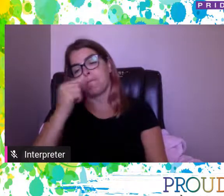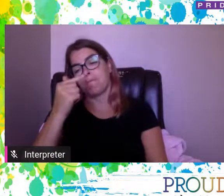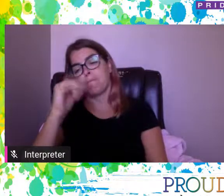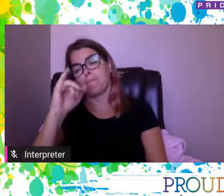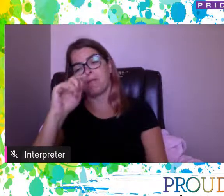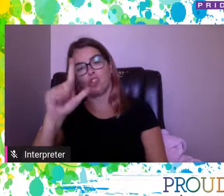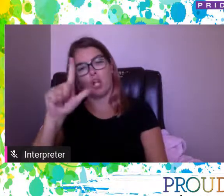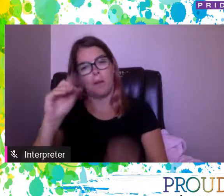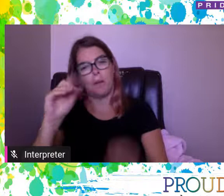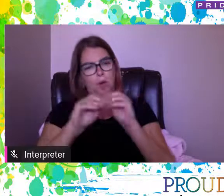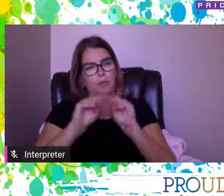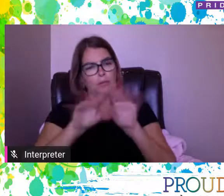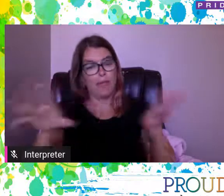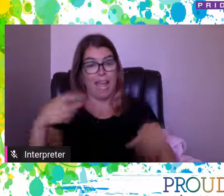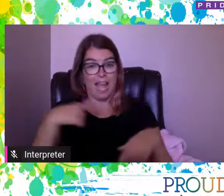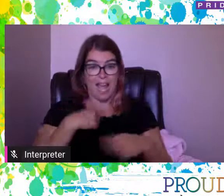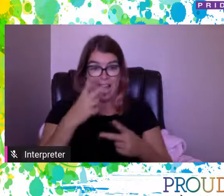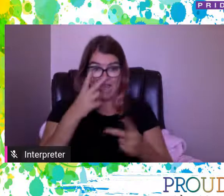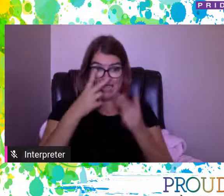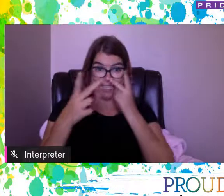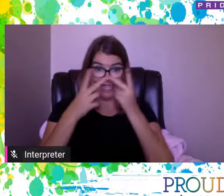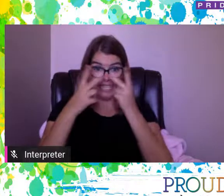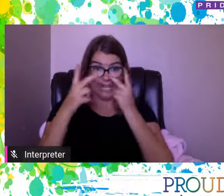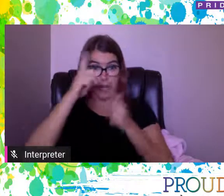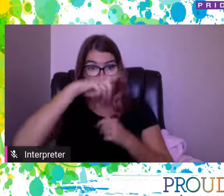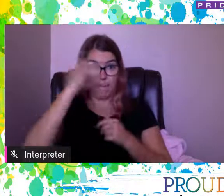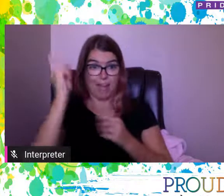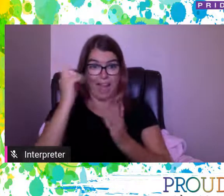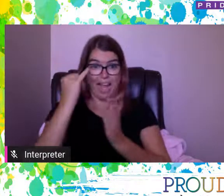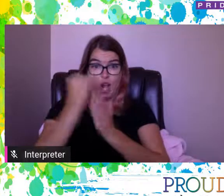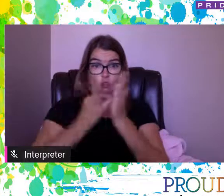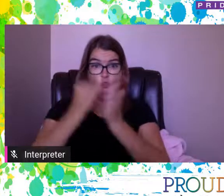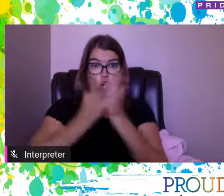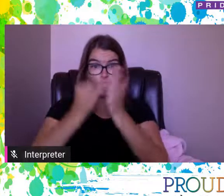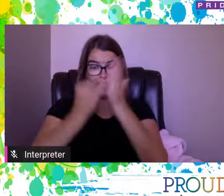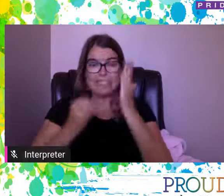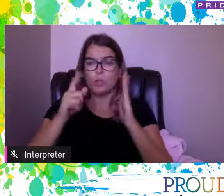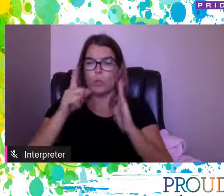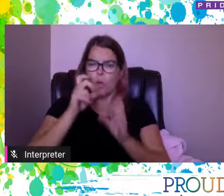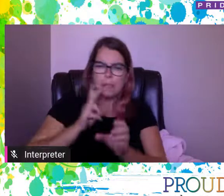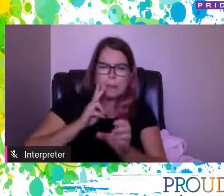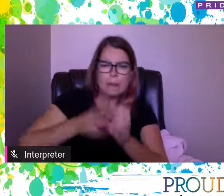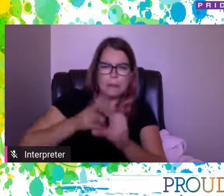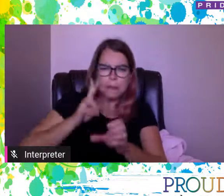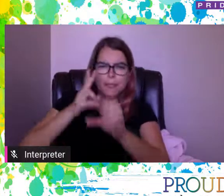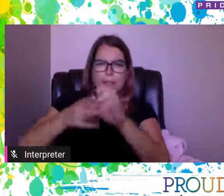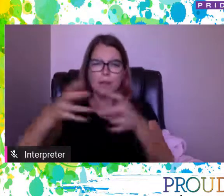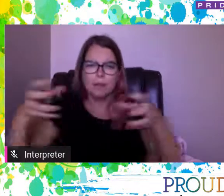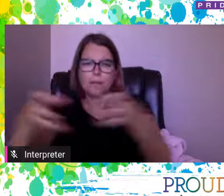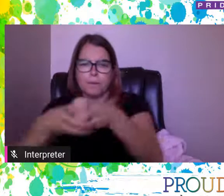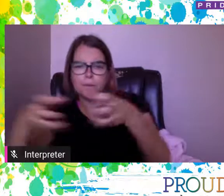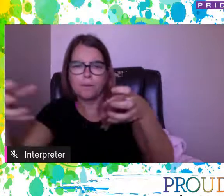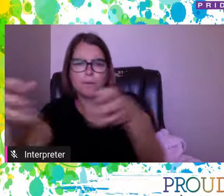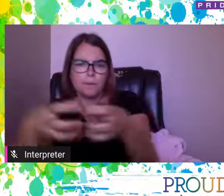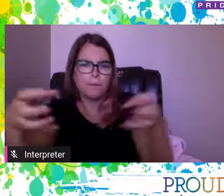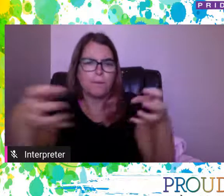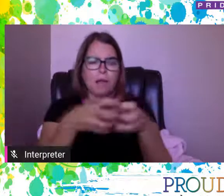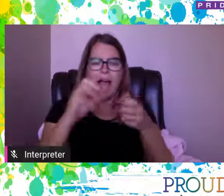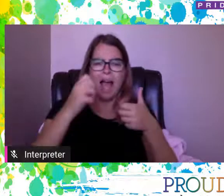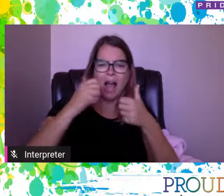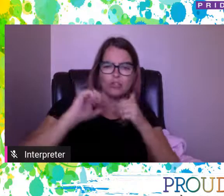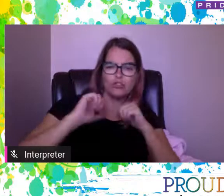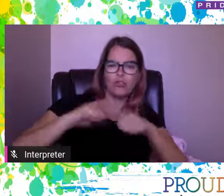I've seen Black artists find these collectives and ways to really showcase their work, especially Black